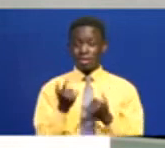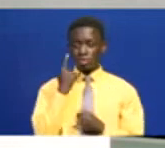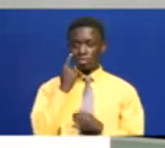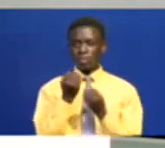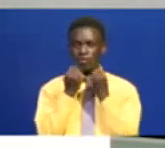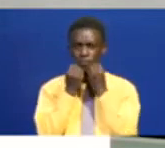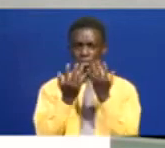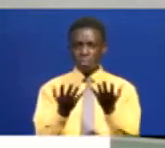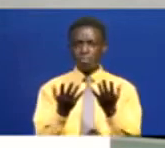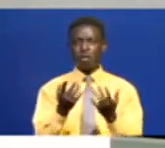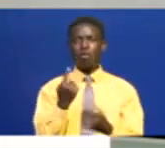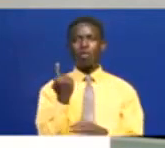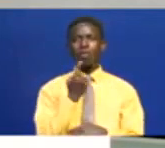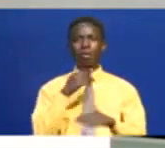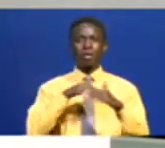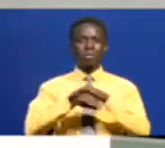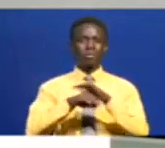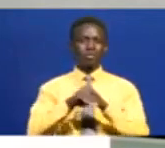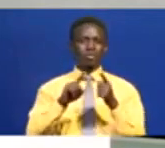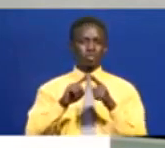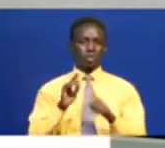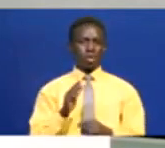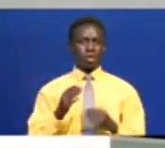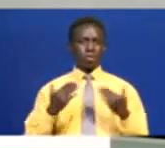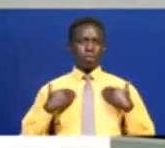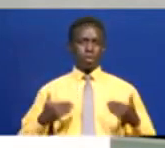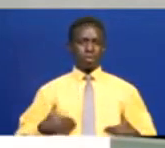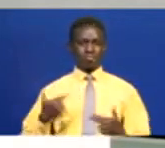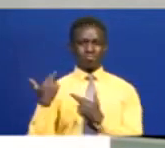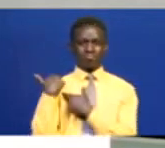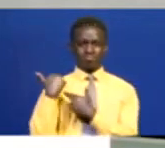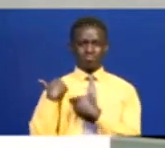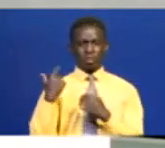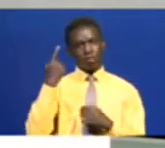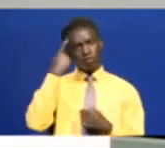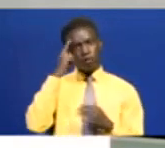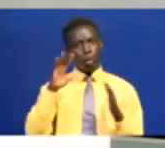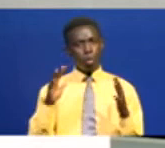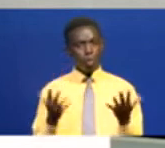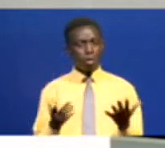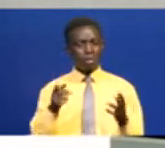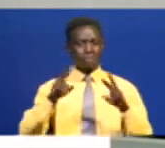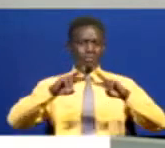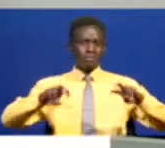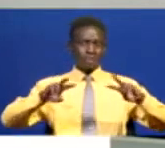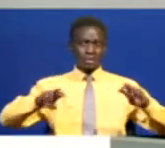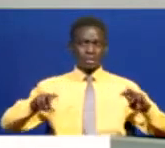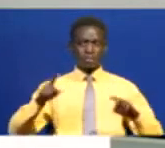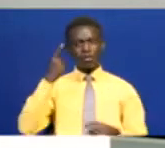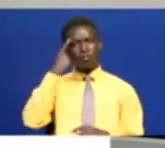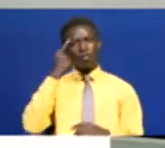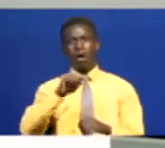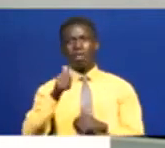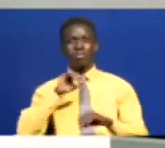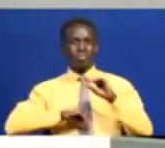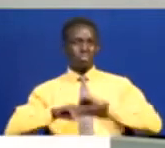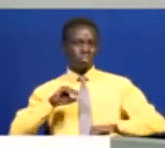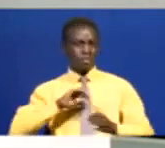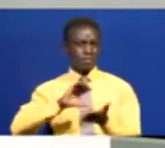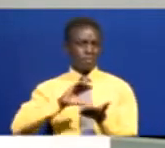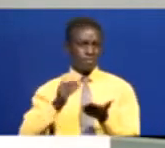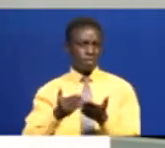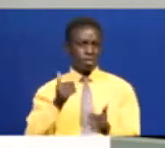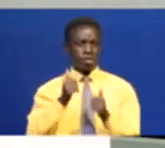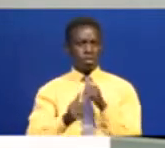to bodies involved in the investigation and tracking of illicit funds, a loophole that corrupt individuals use